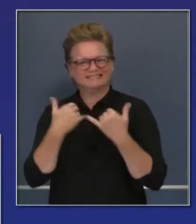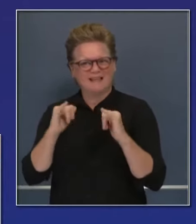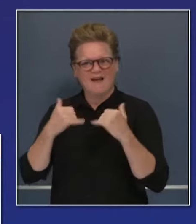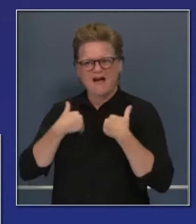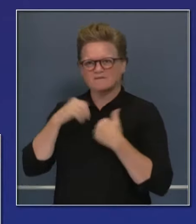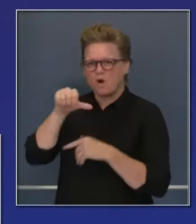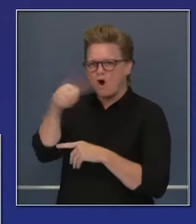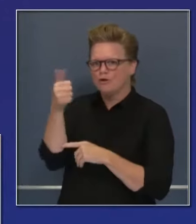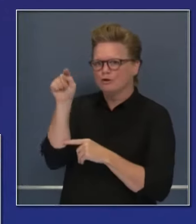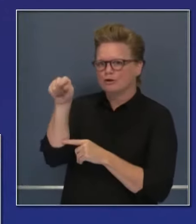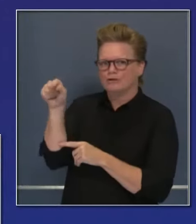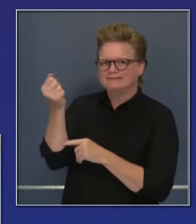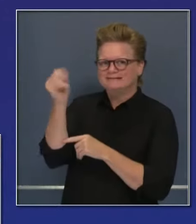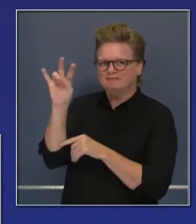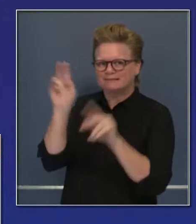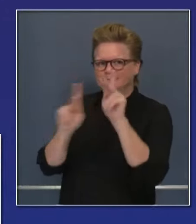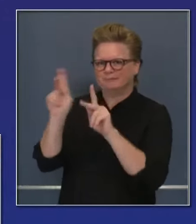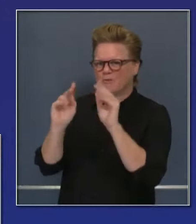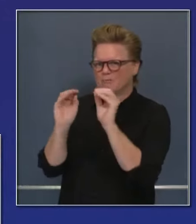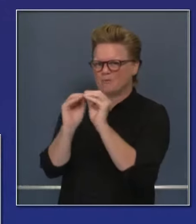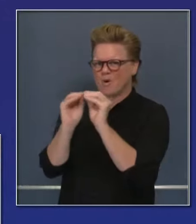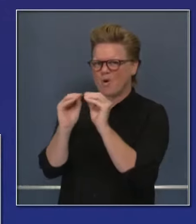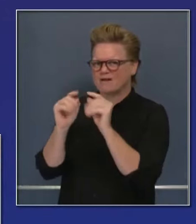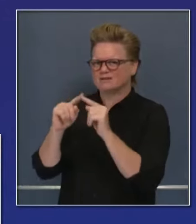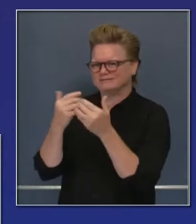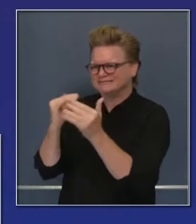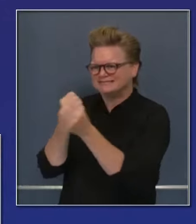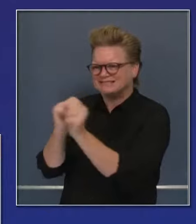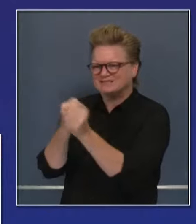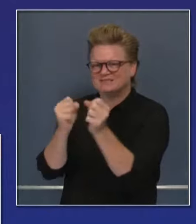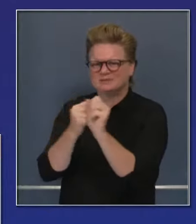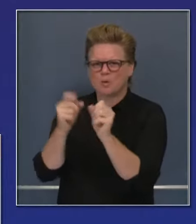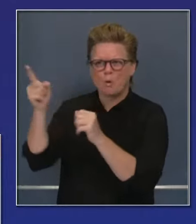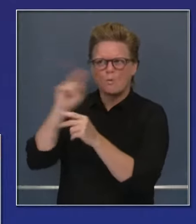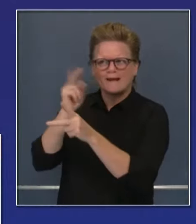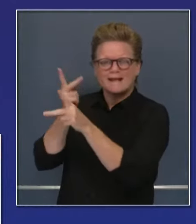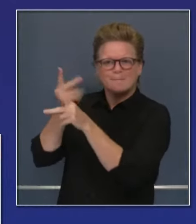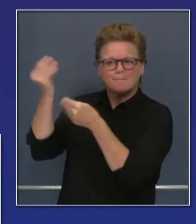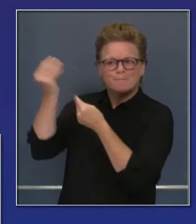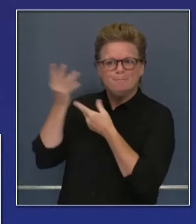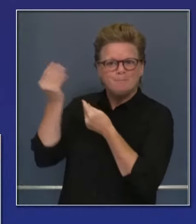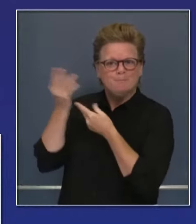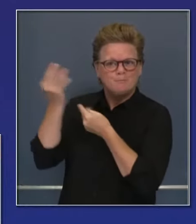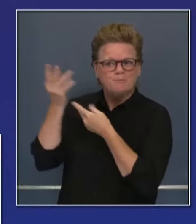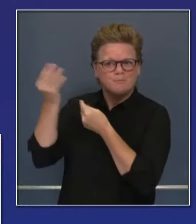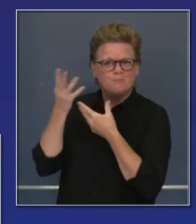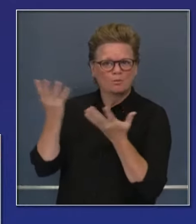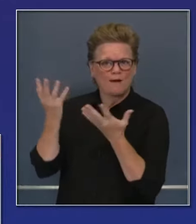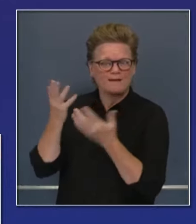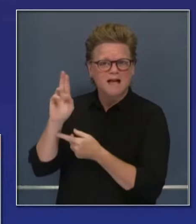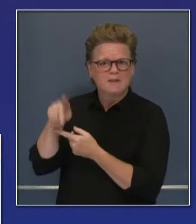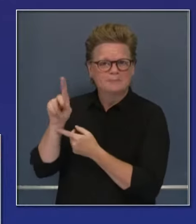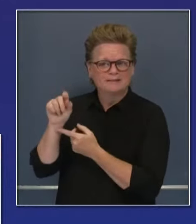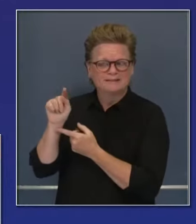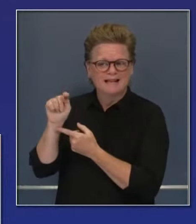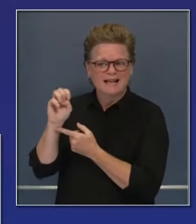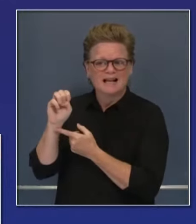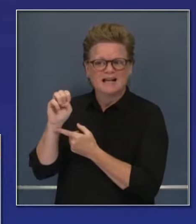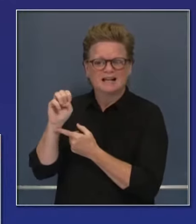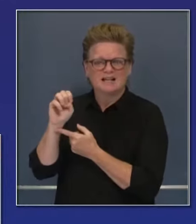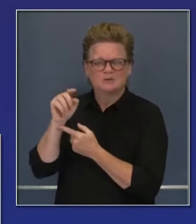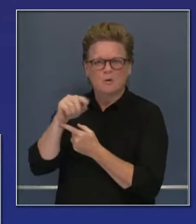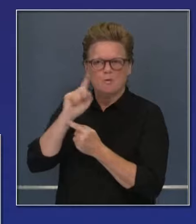real time. Information on that will be forthcoming quite literally momentarily over the course of the next few hours. So